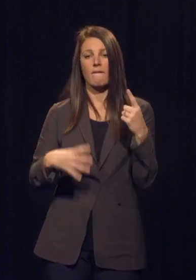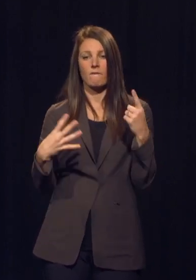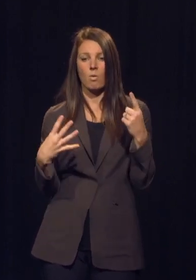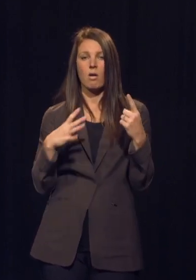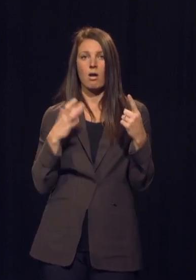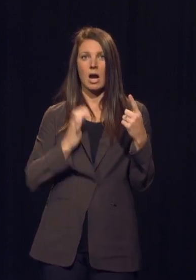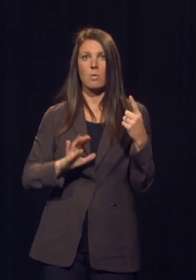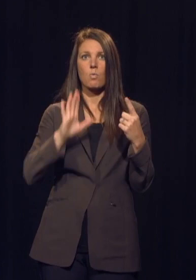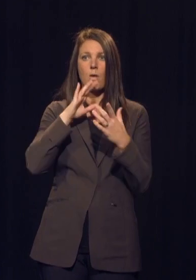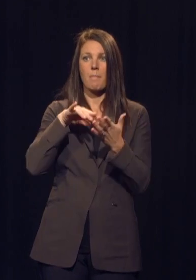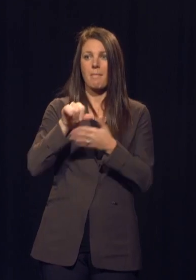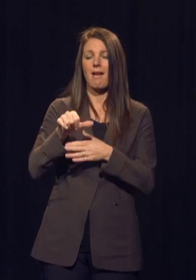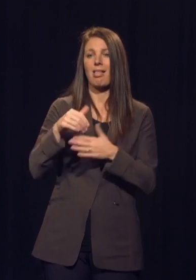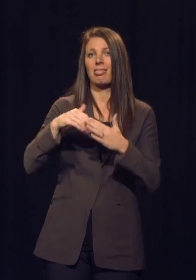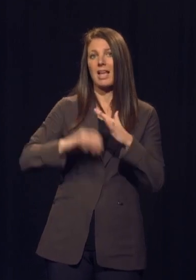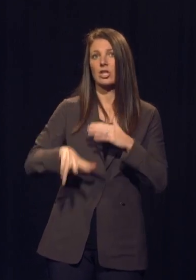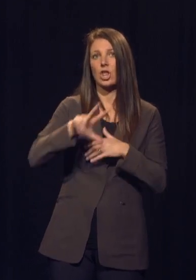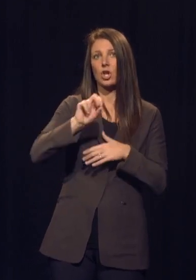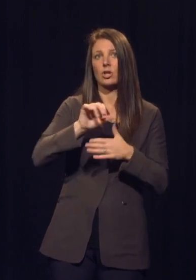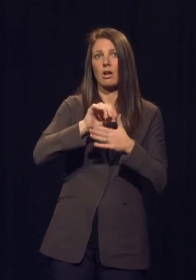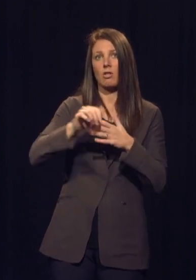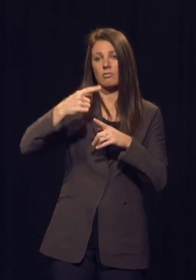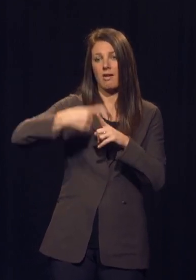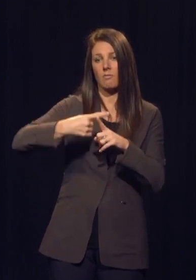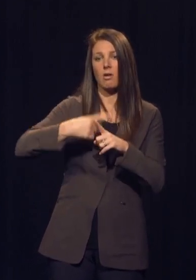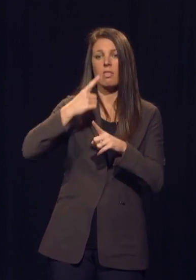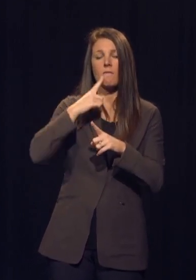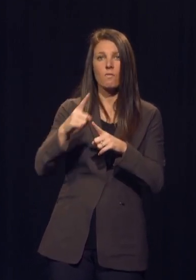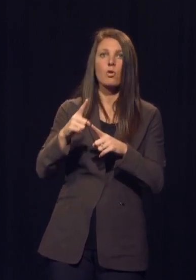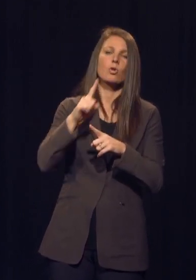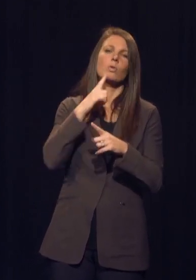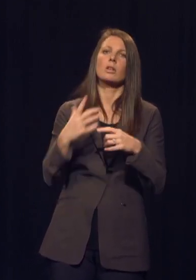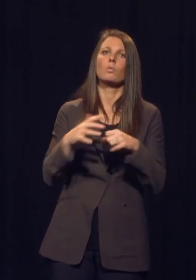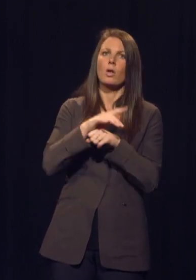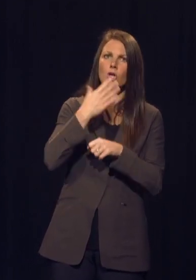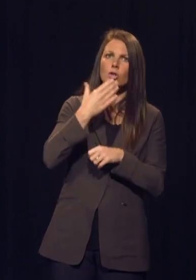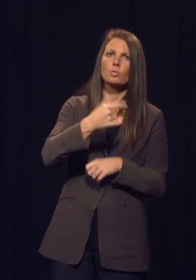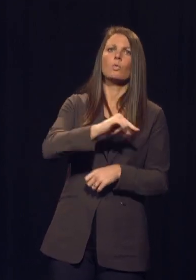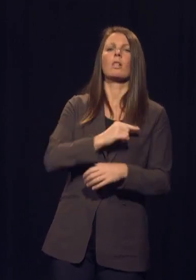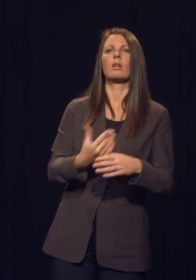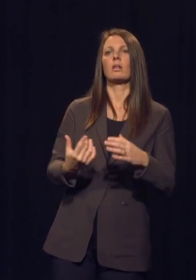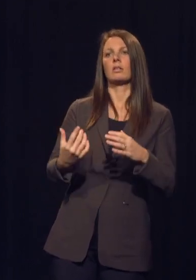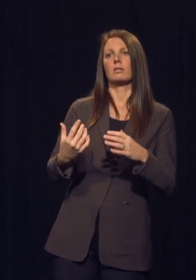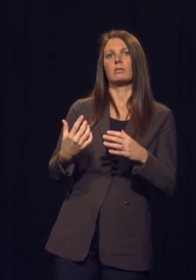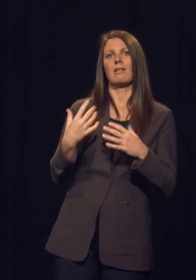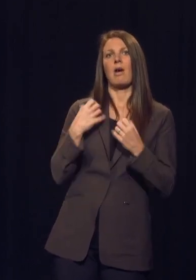customers pay less than $30 a month for comprehensive quality coverage through Pennie.